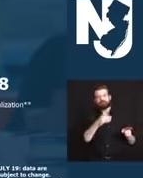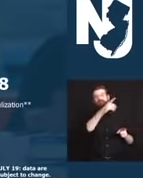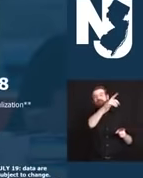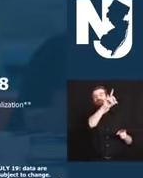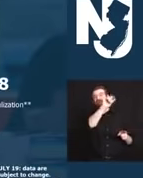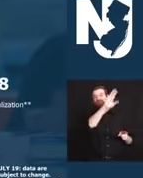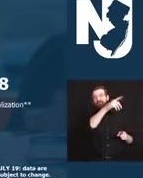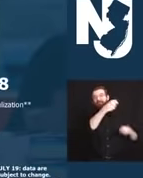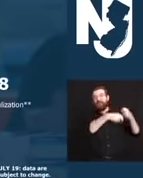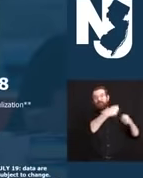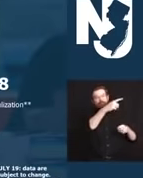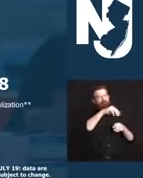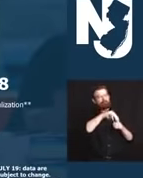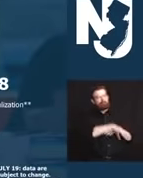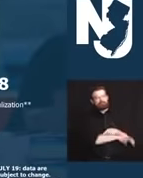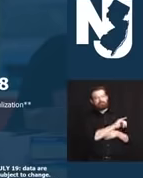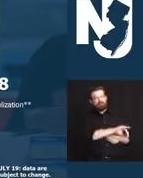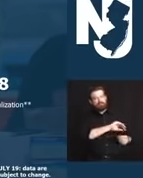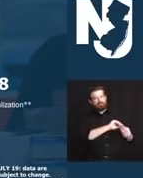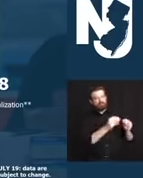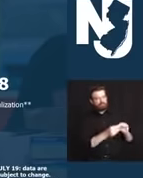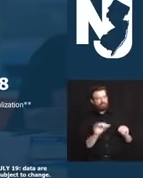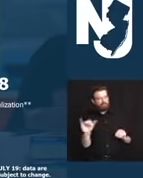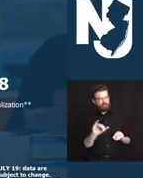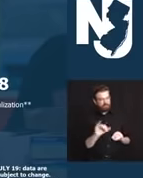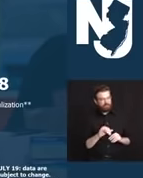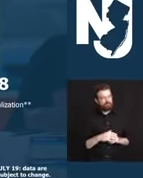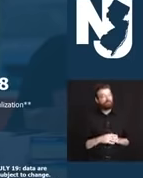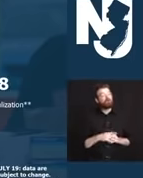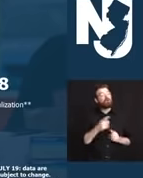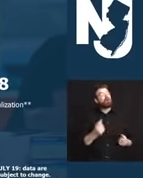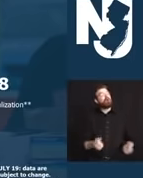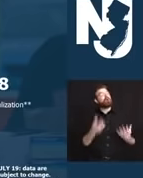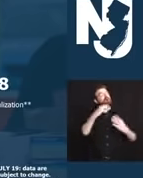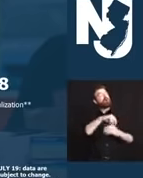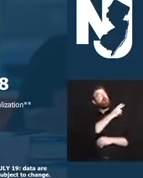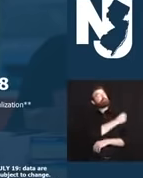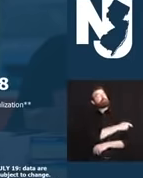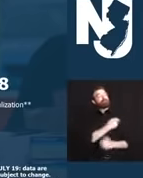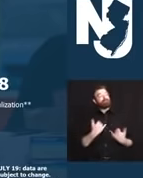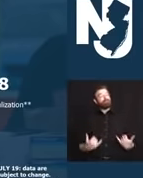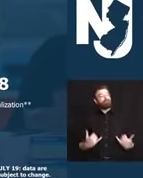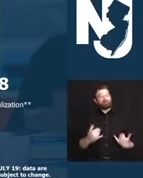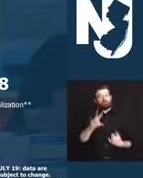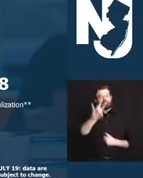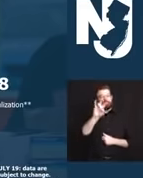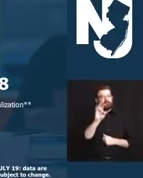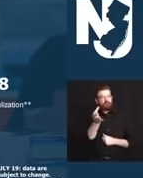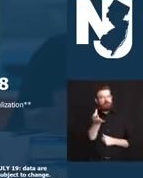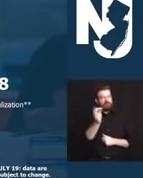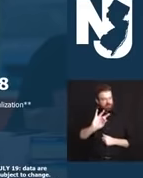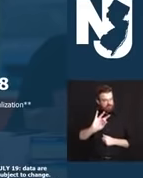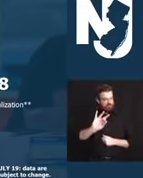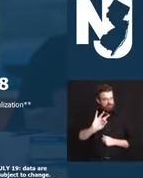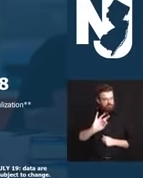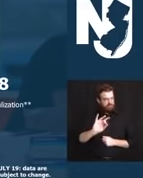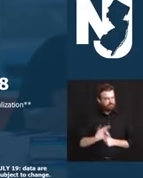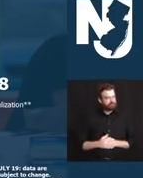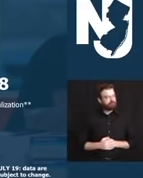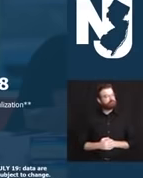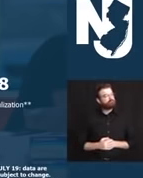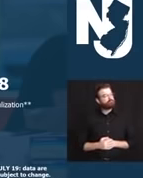of 798. There's a roughly 50-50 split, Judy, between those who are known of that 798